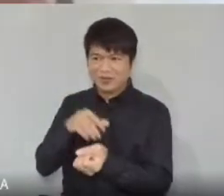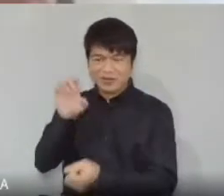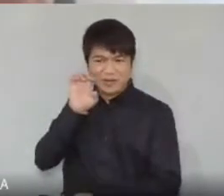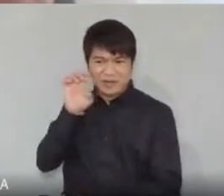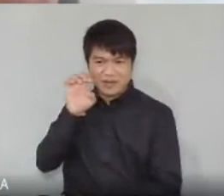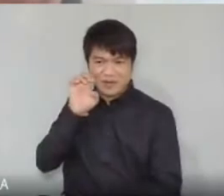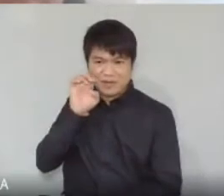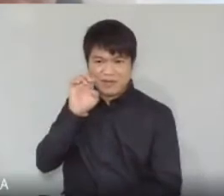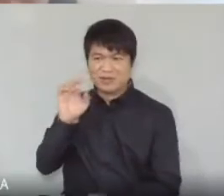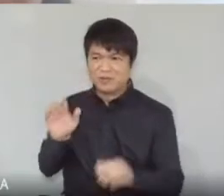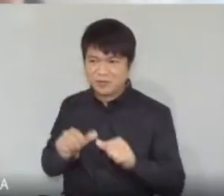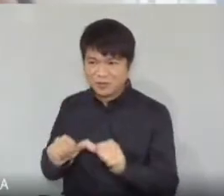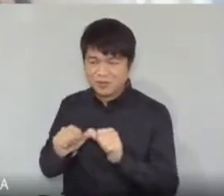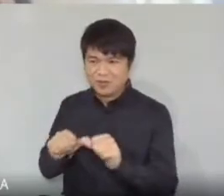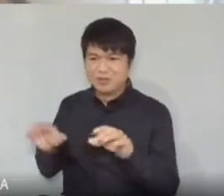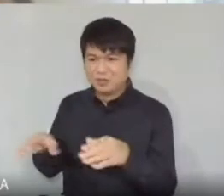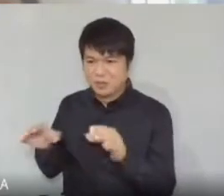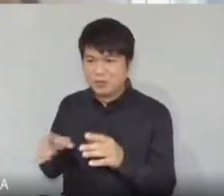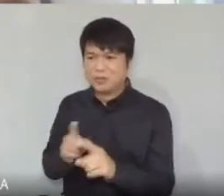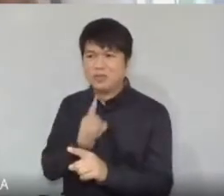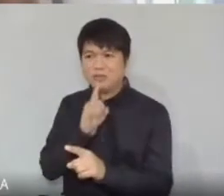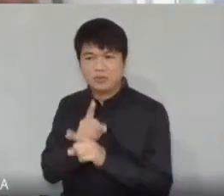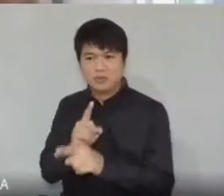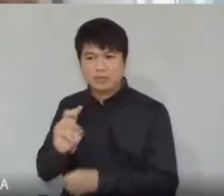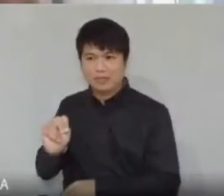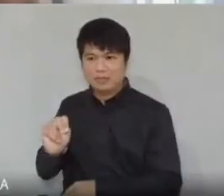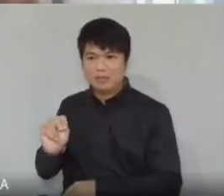And true to form, the university actually, yes ma'am?